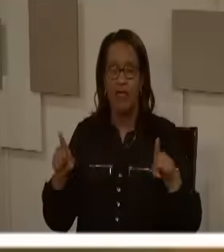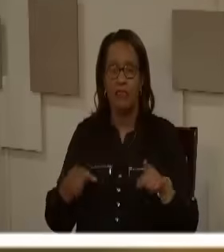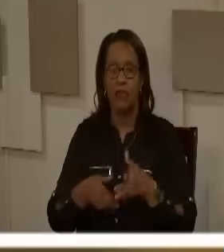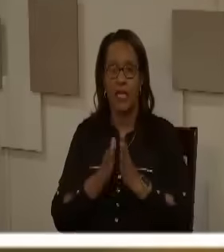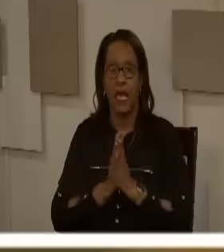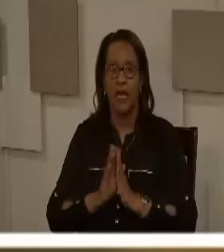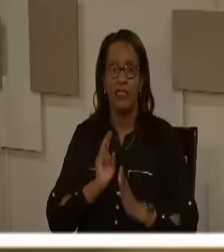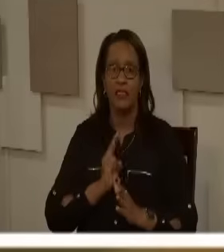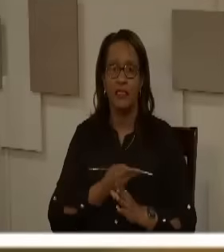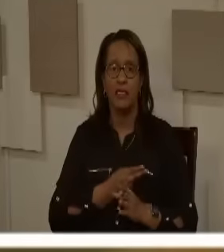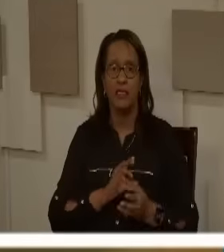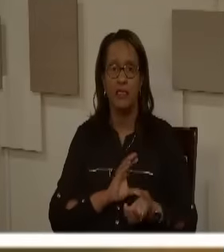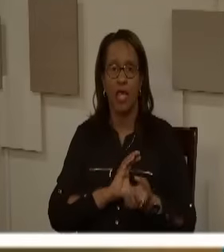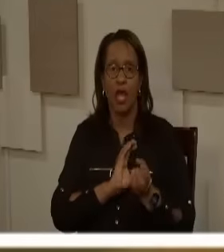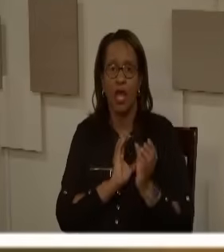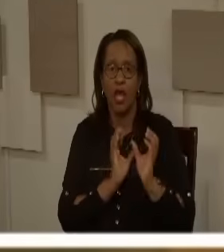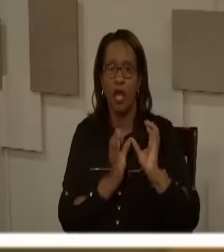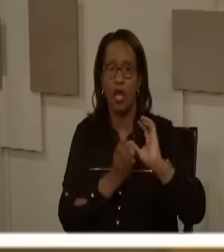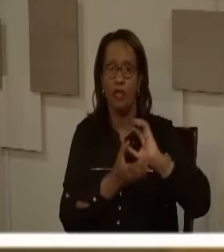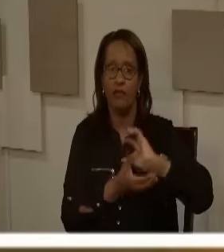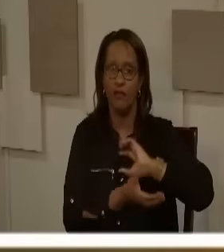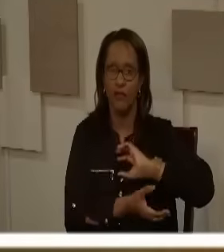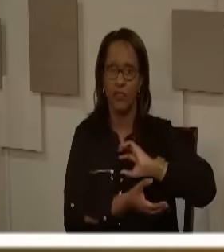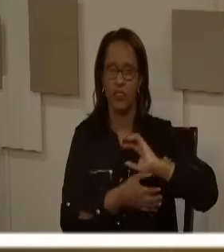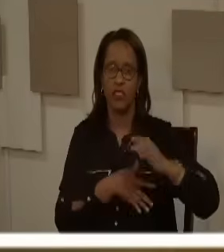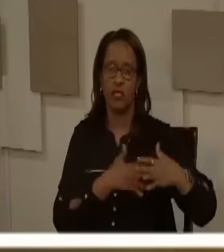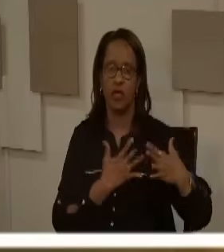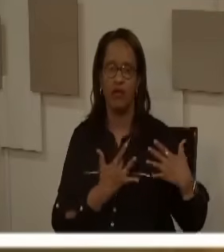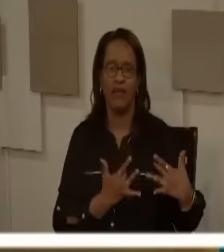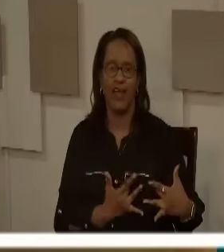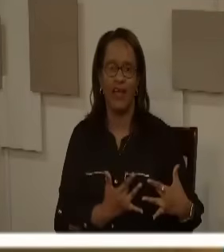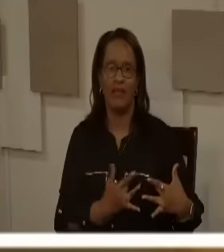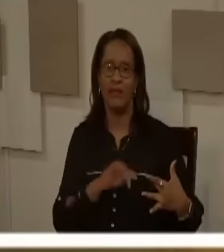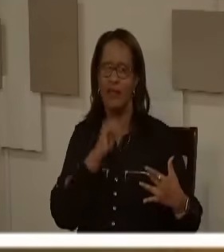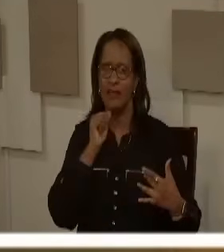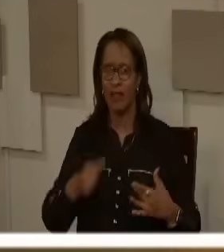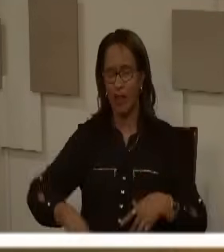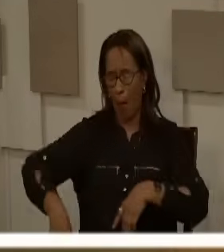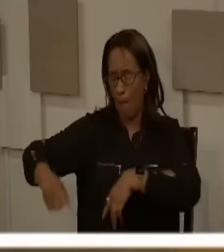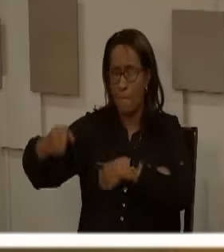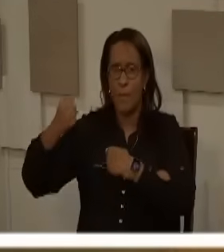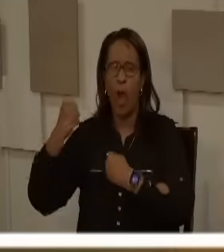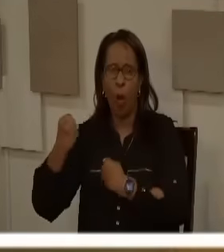God. Not as a big tyrant and powerful guy,